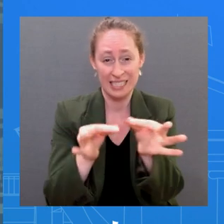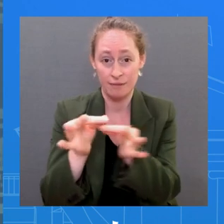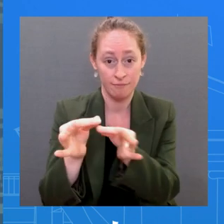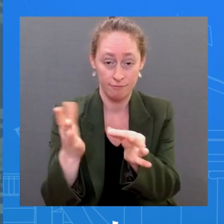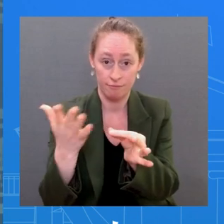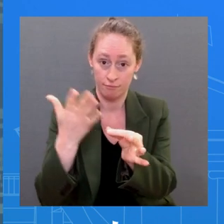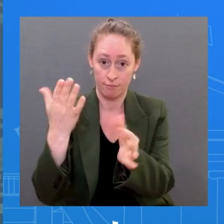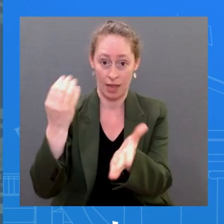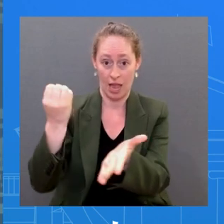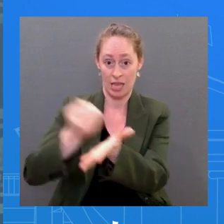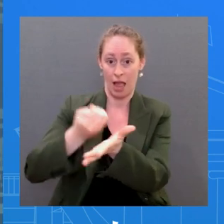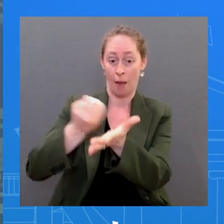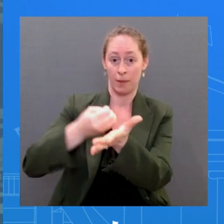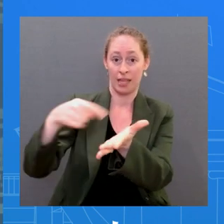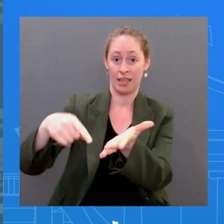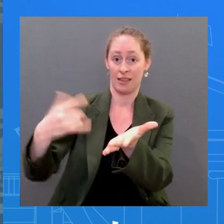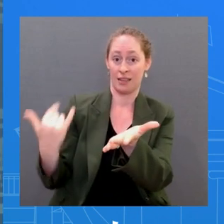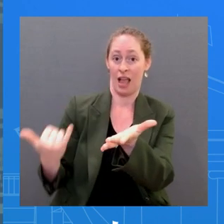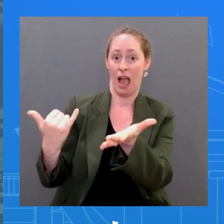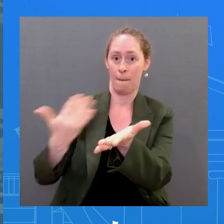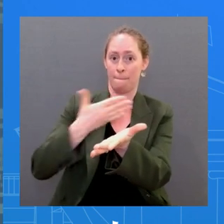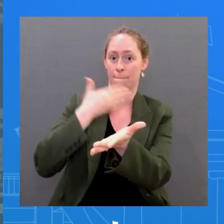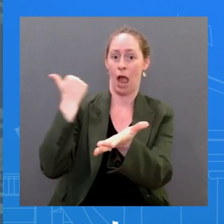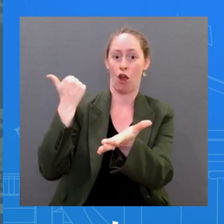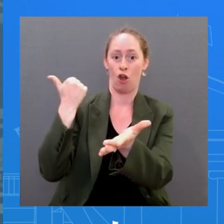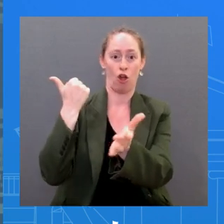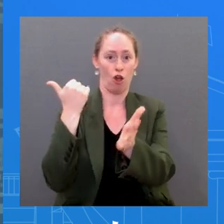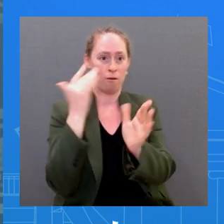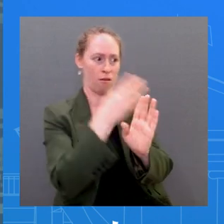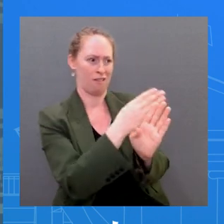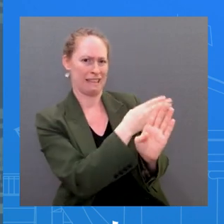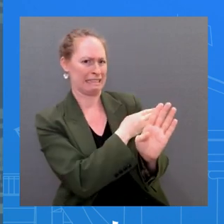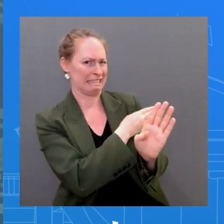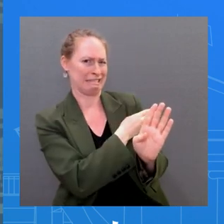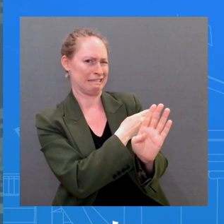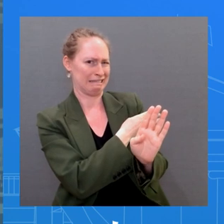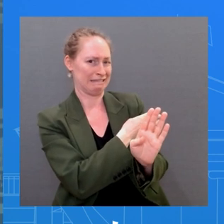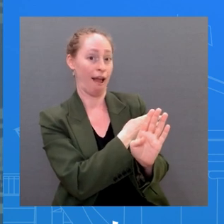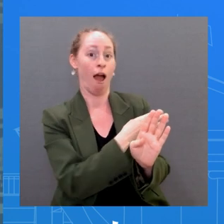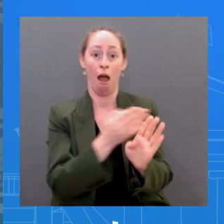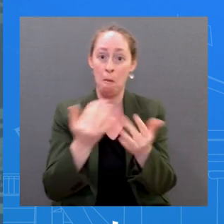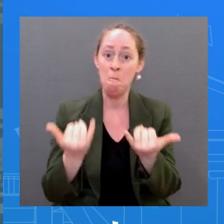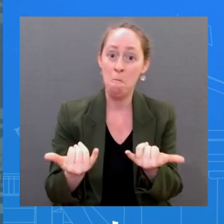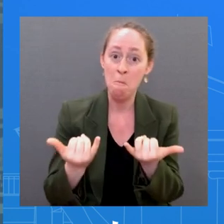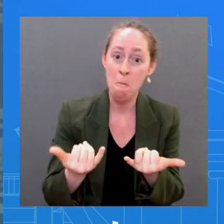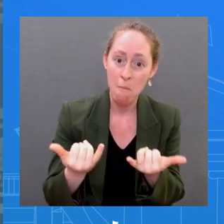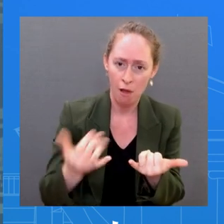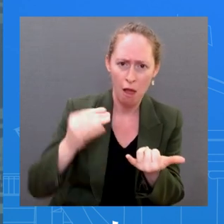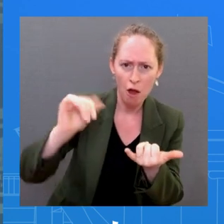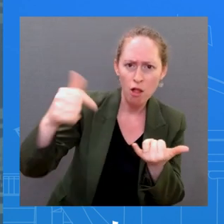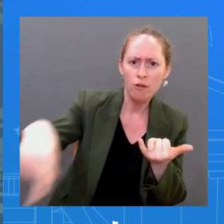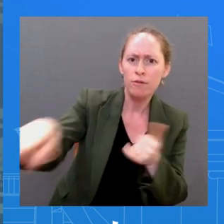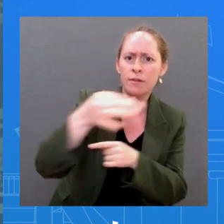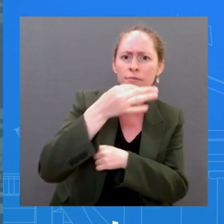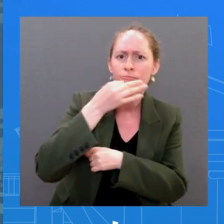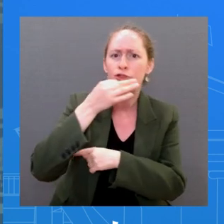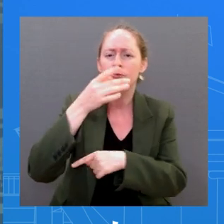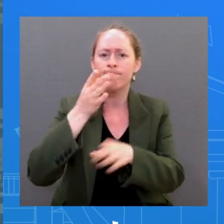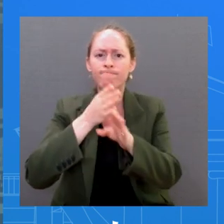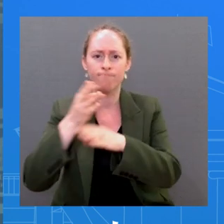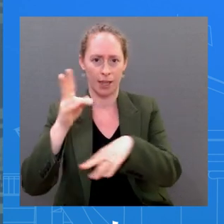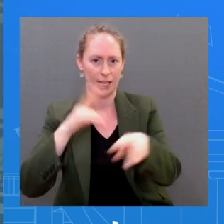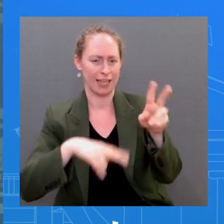historically. And so we feel here at this administration and other experts as well, is that we feel that we are in a good position to take